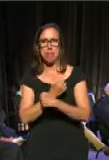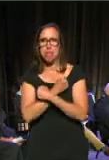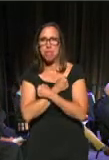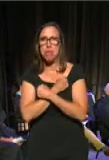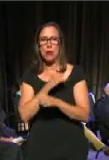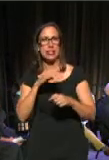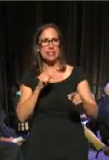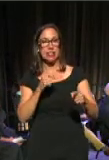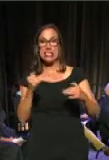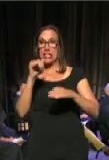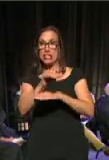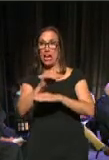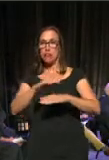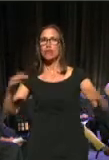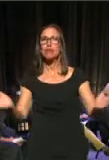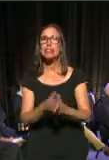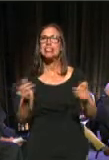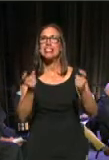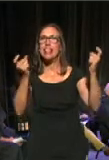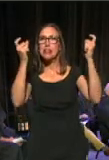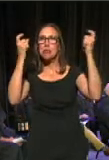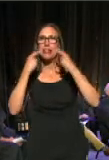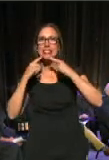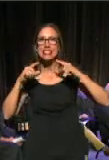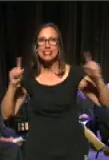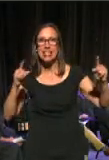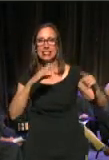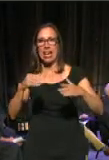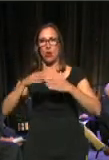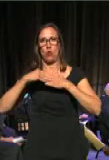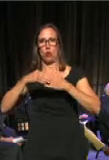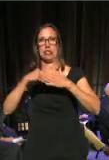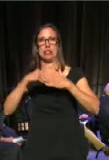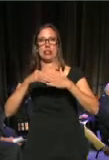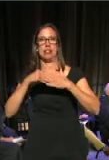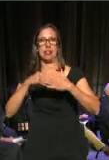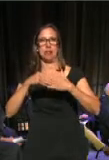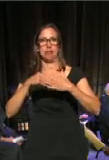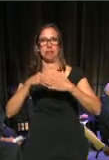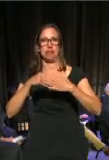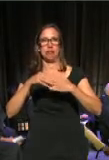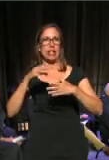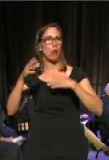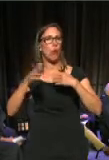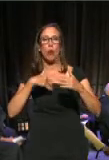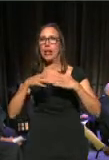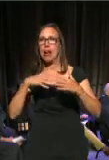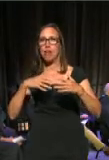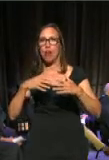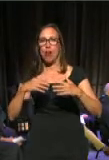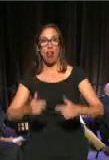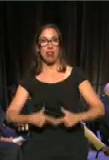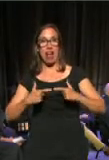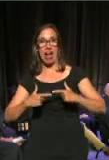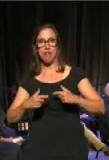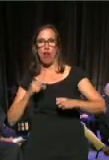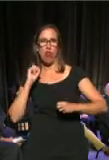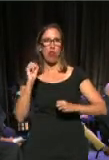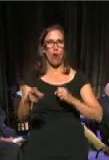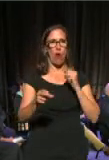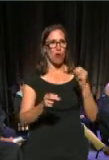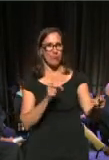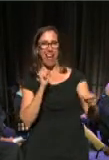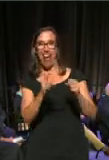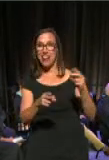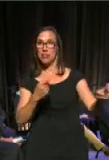Tonight is a celebration of success and resilience in the face of whatever life has thrown at us. We